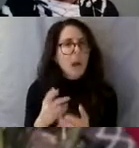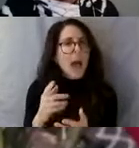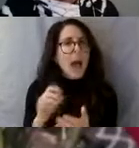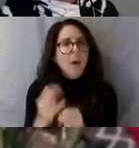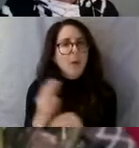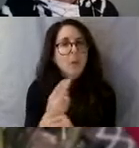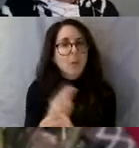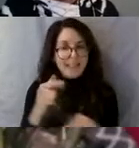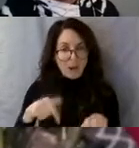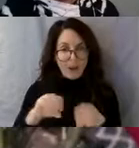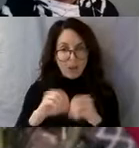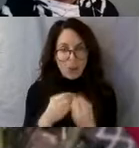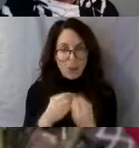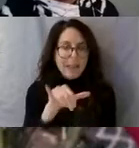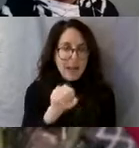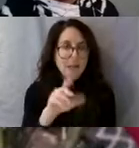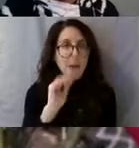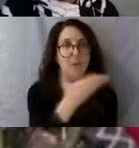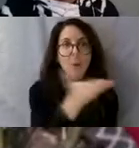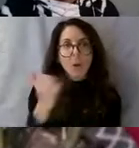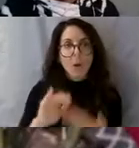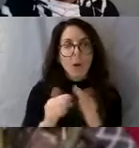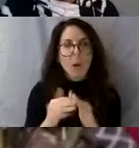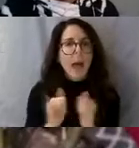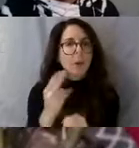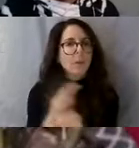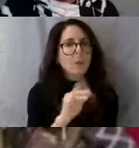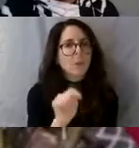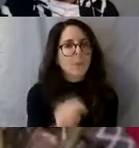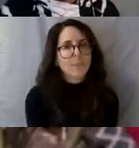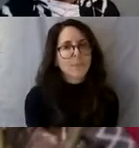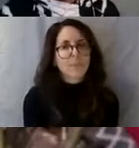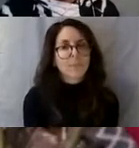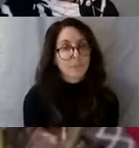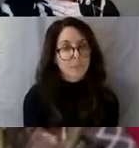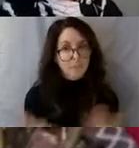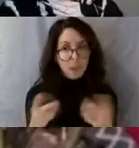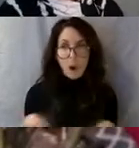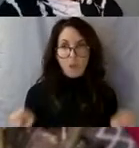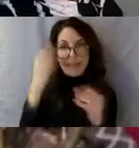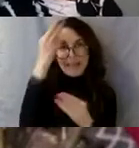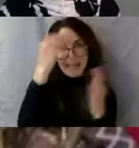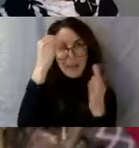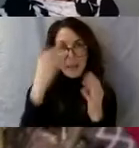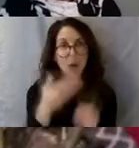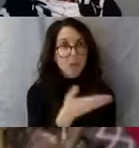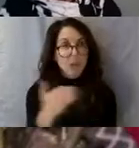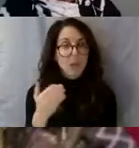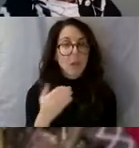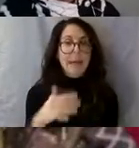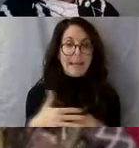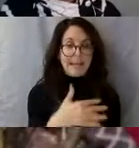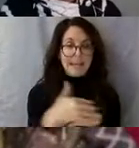organization, but in the larger community as well? Are we thinking about the Indigenous, Black, people of